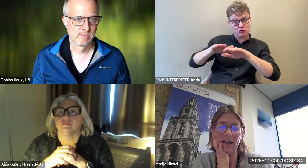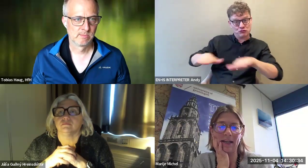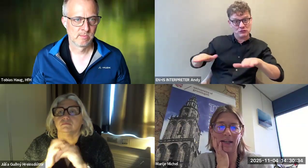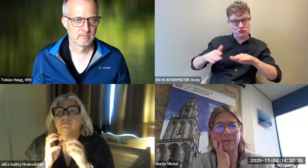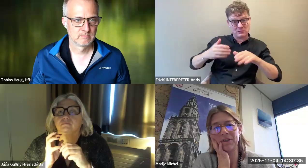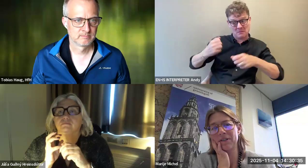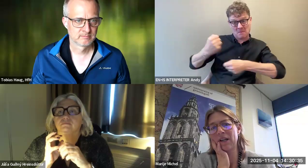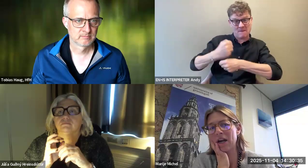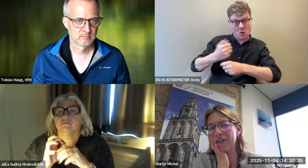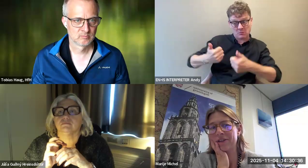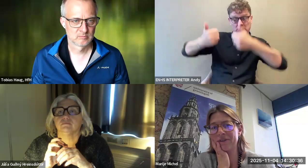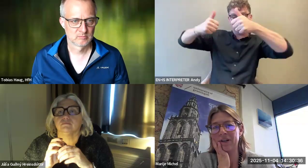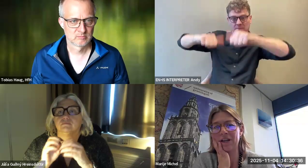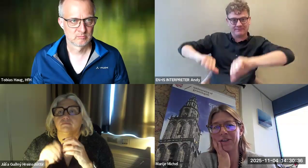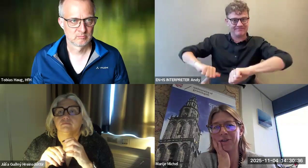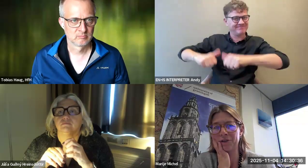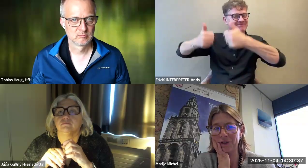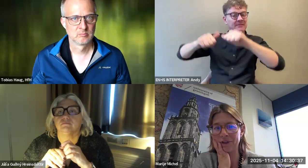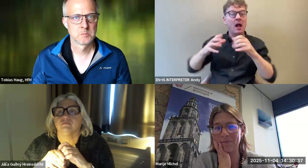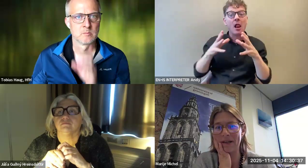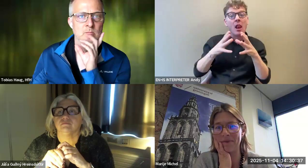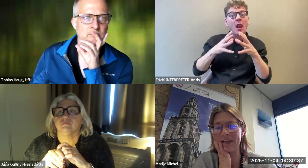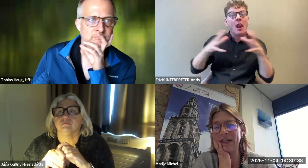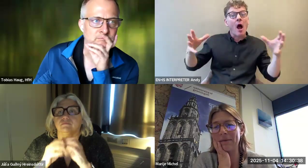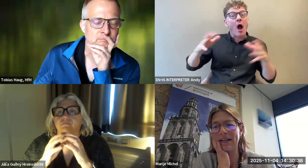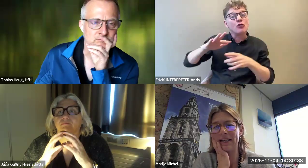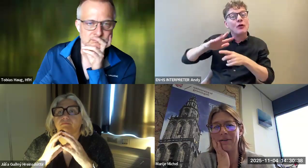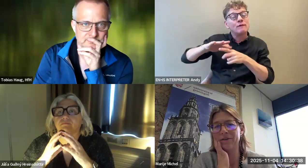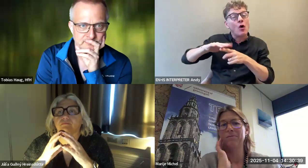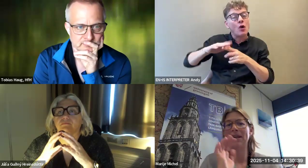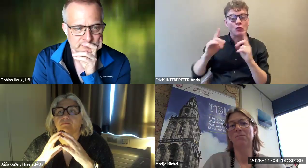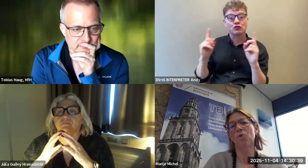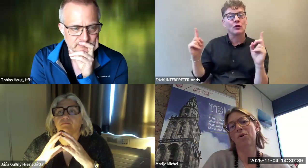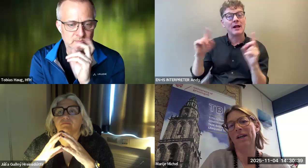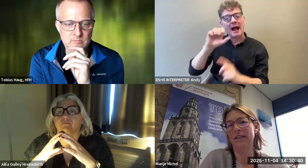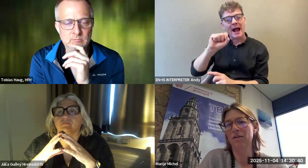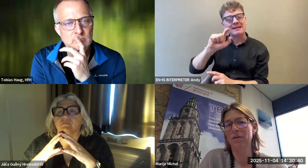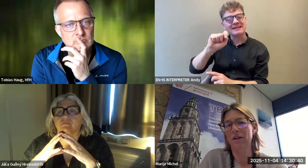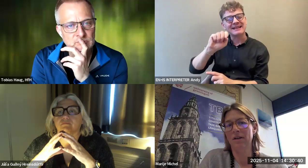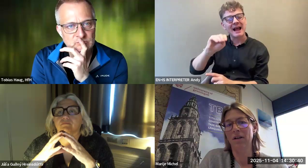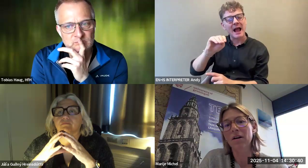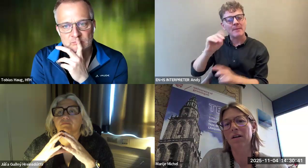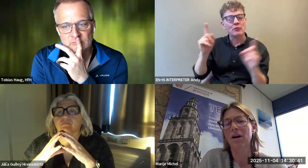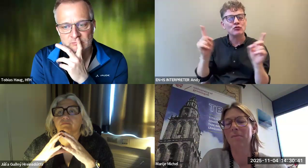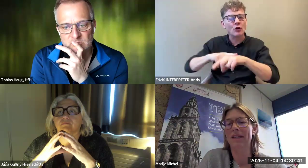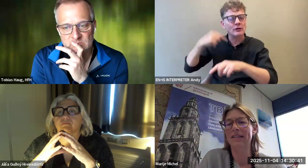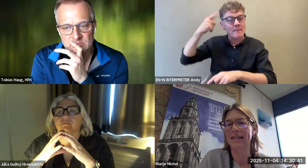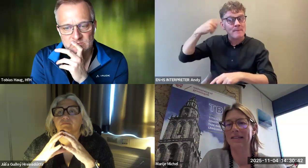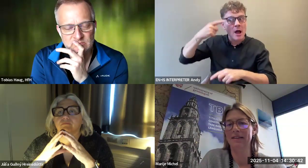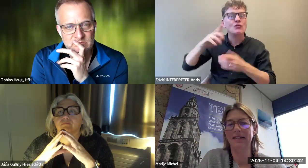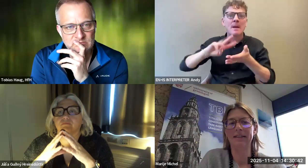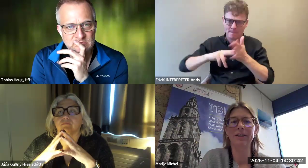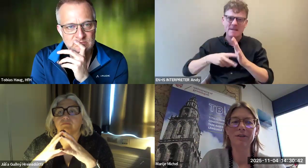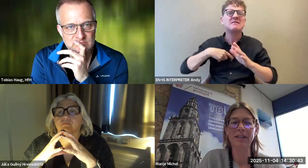test. And that's because a larger phonological short-term memory might allow you to make more and longer